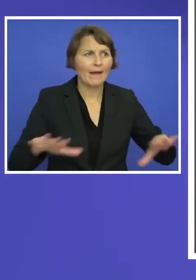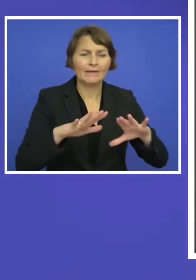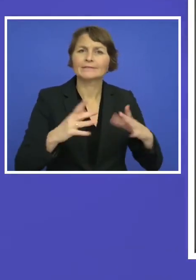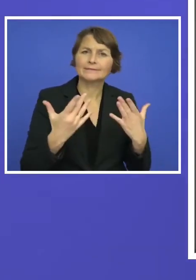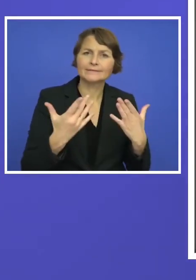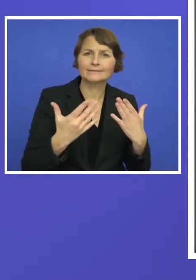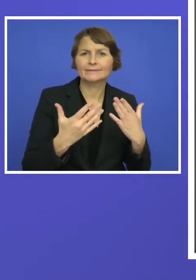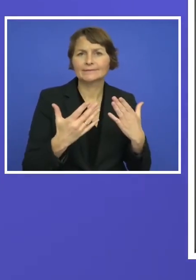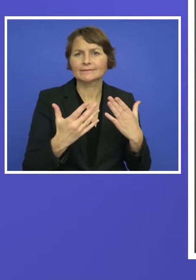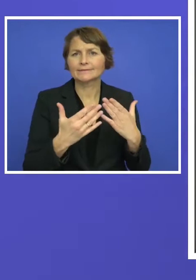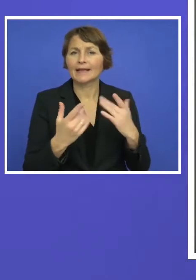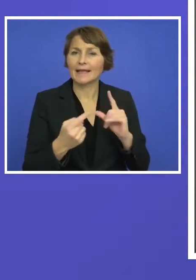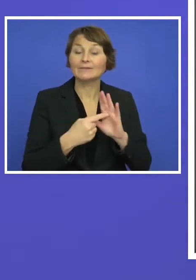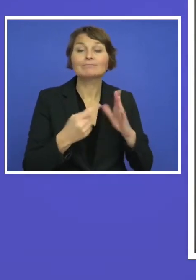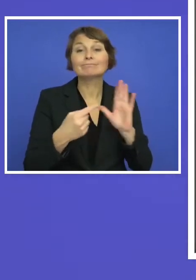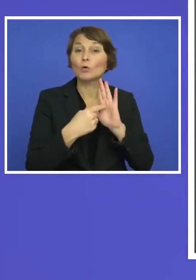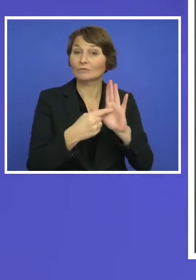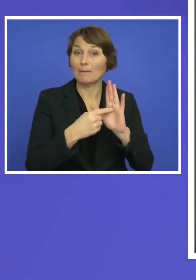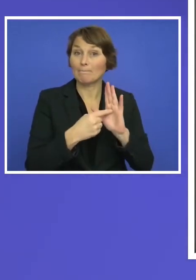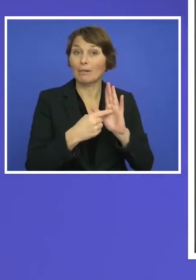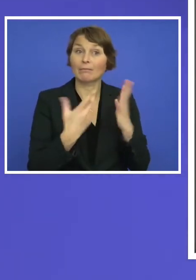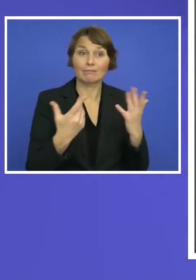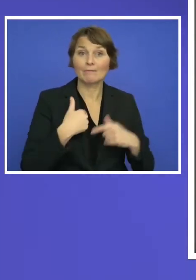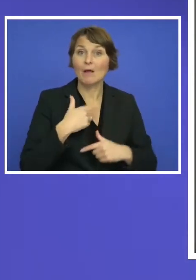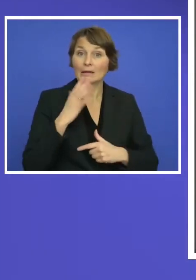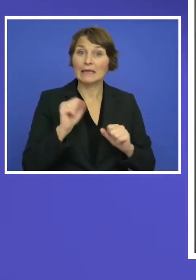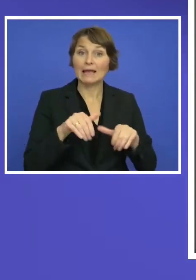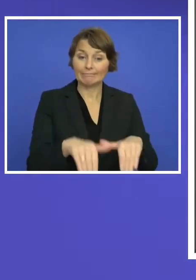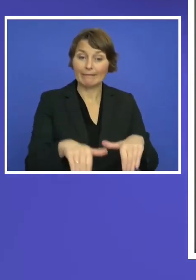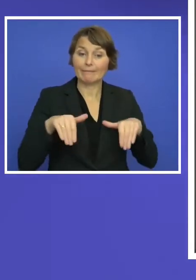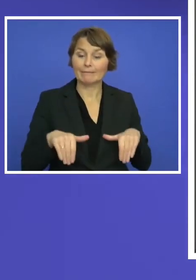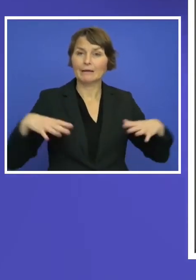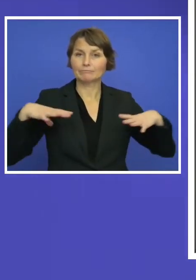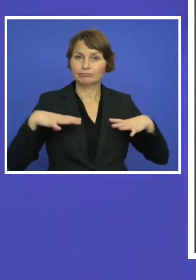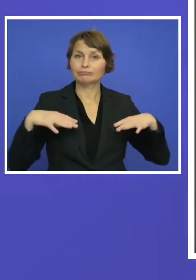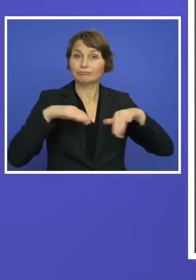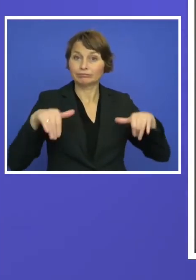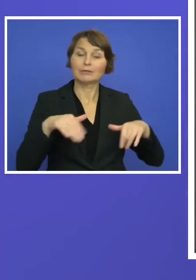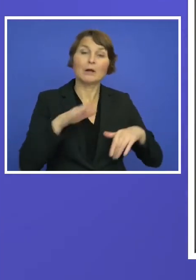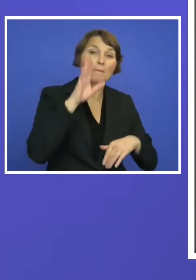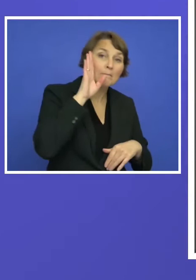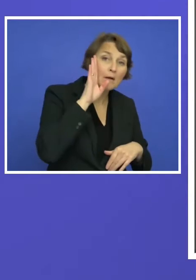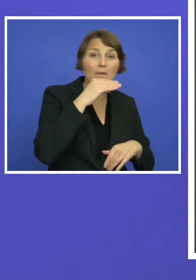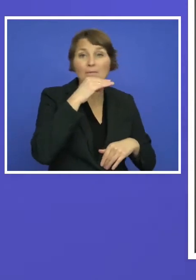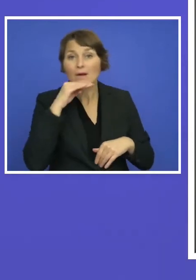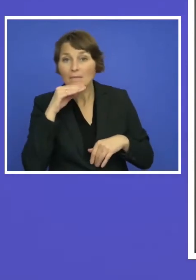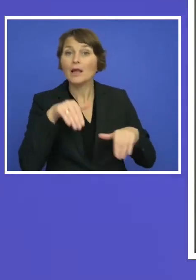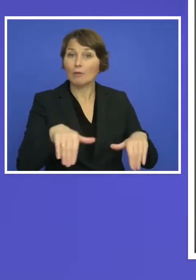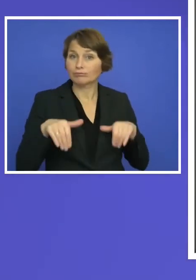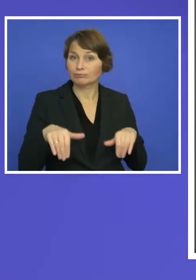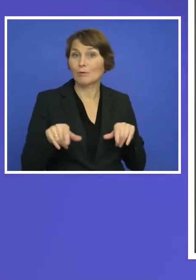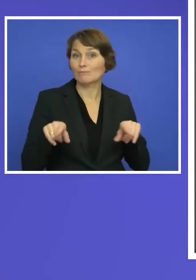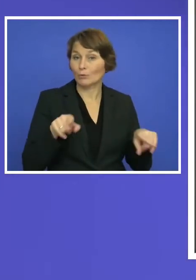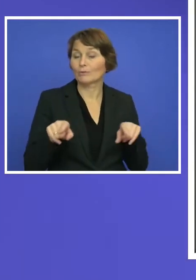parental leaves. We are now taking dads more to that also. That is, I think that also important that we try to